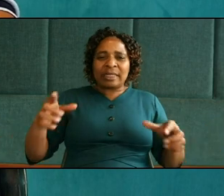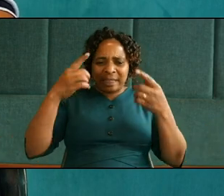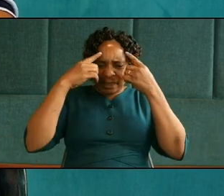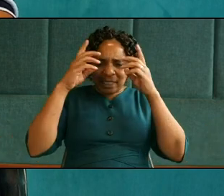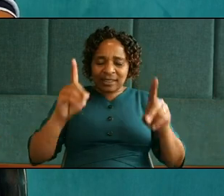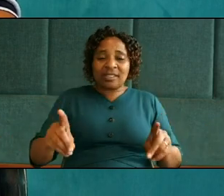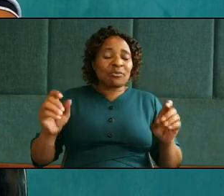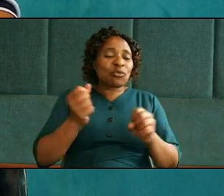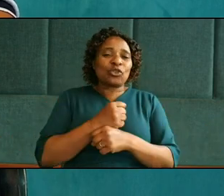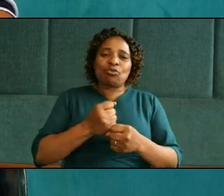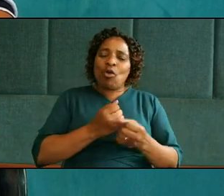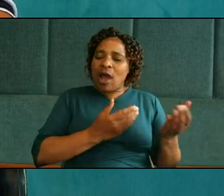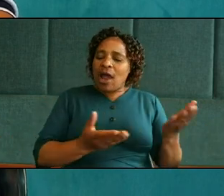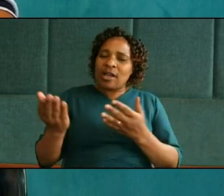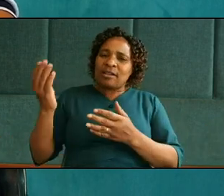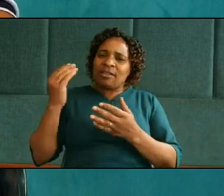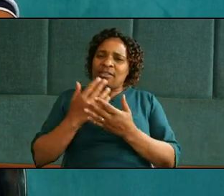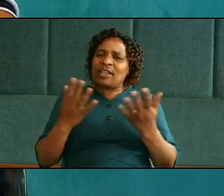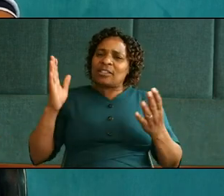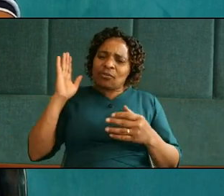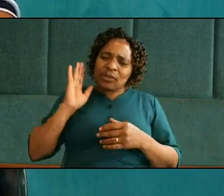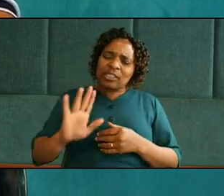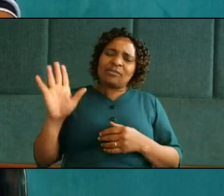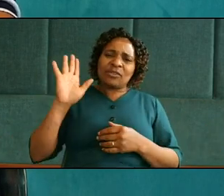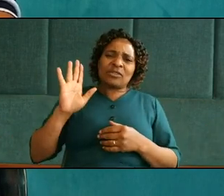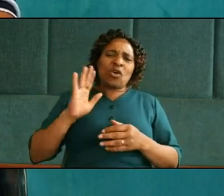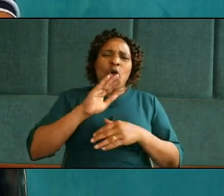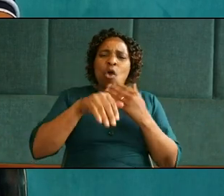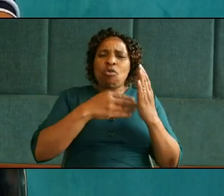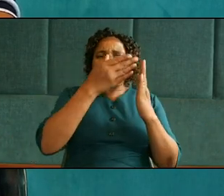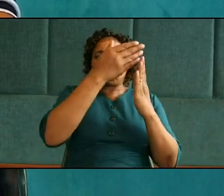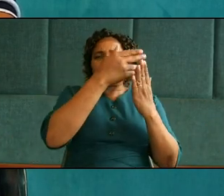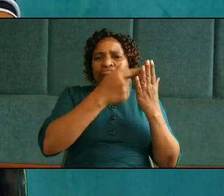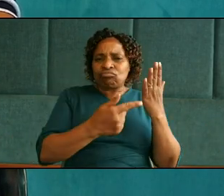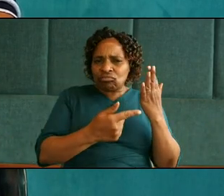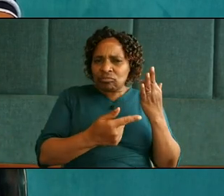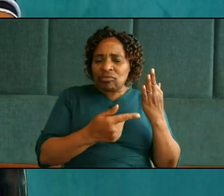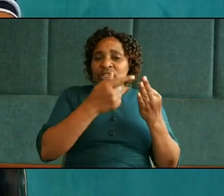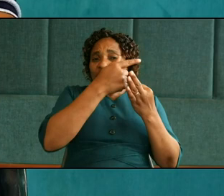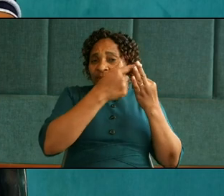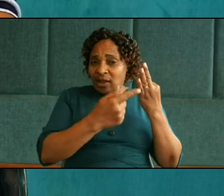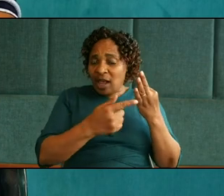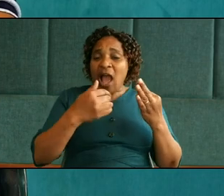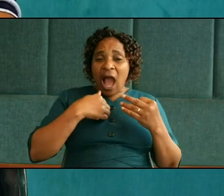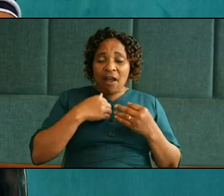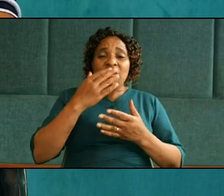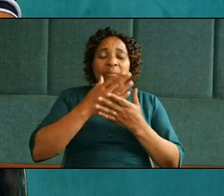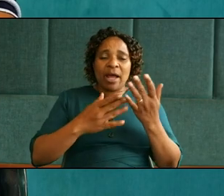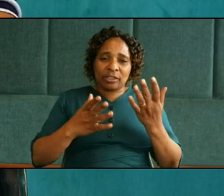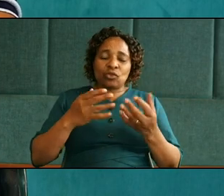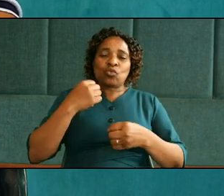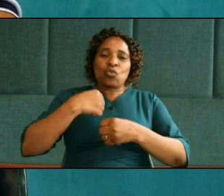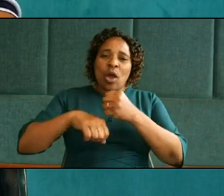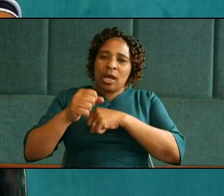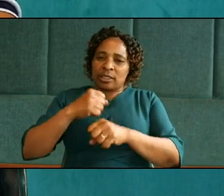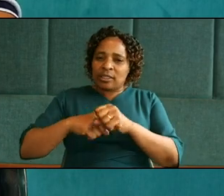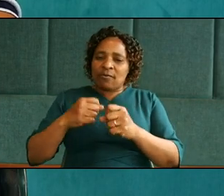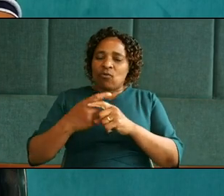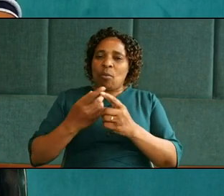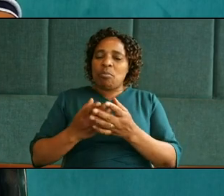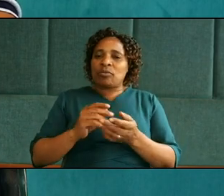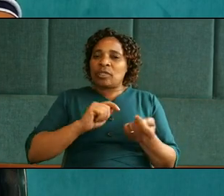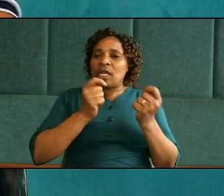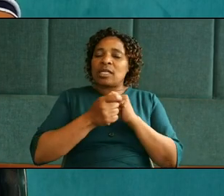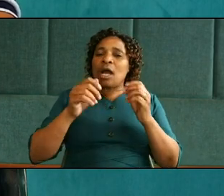things themselves. I think all of these choices had a part to play in them turning away from God, because